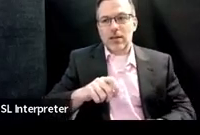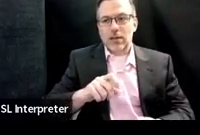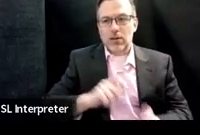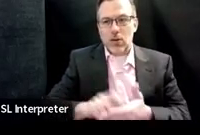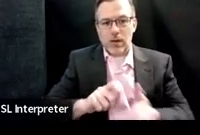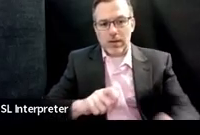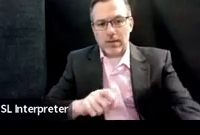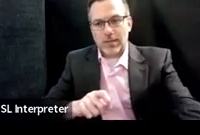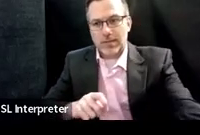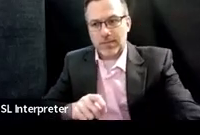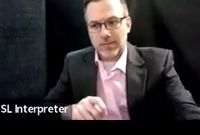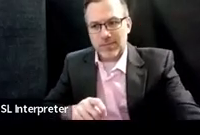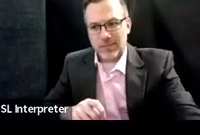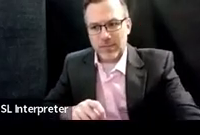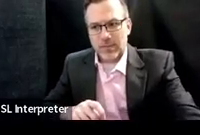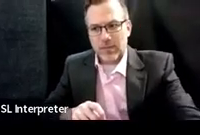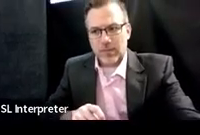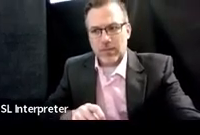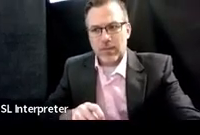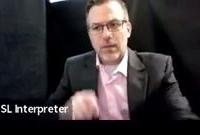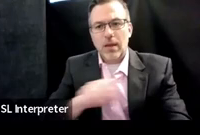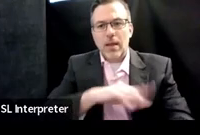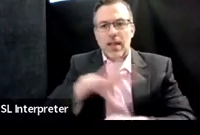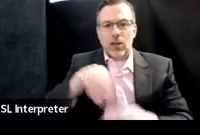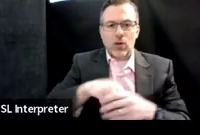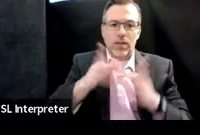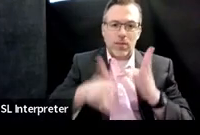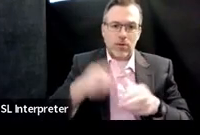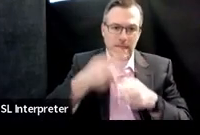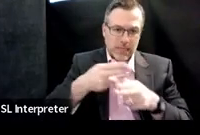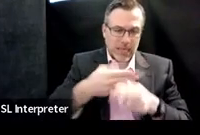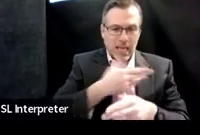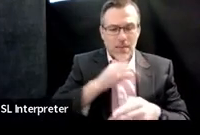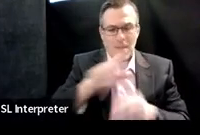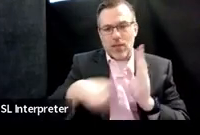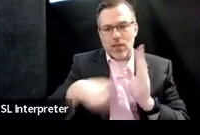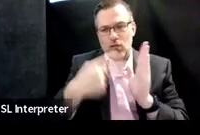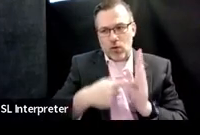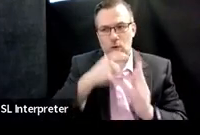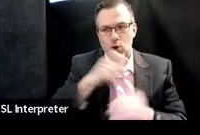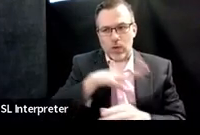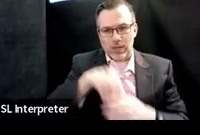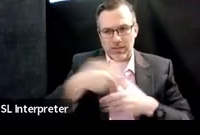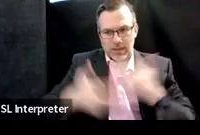meeting, including their name and their role.